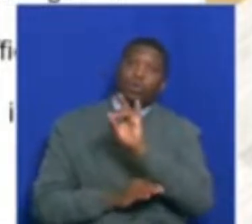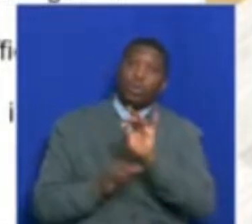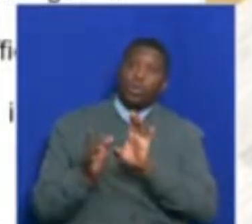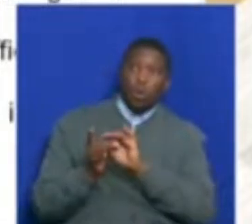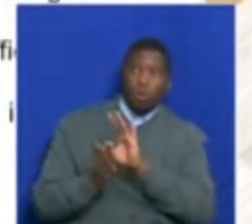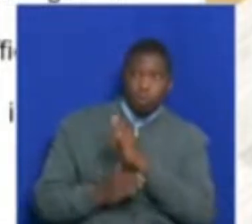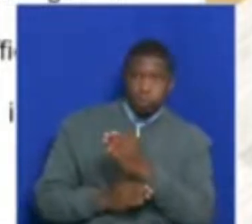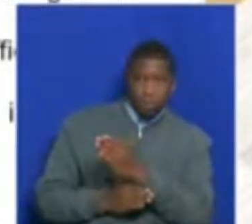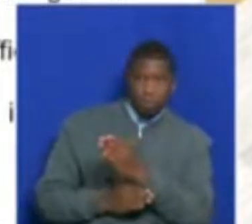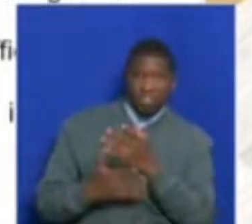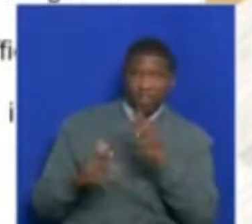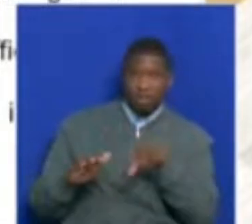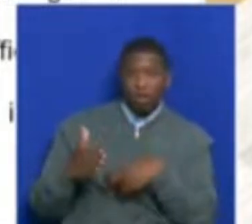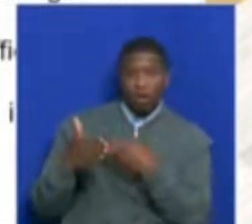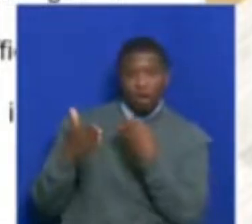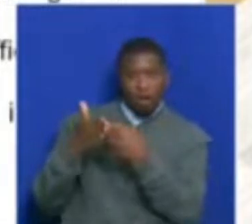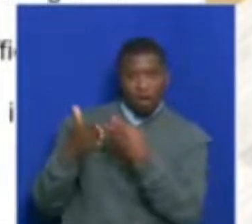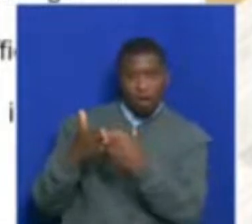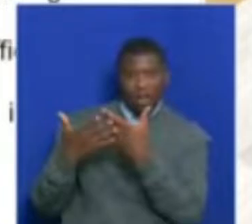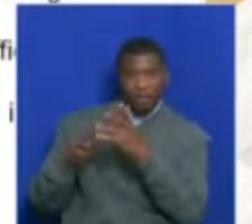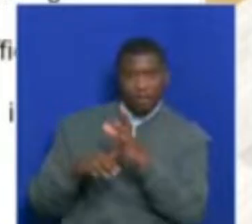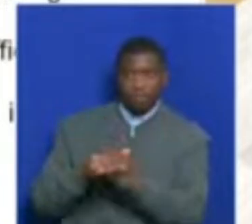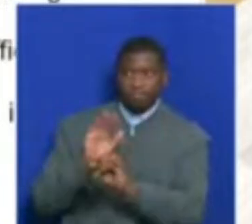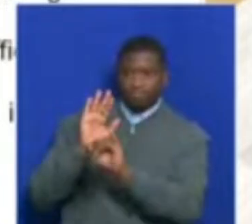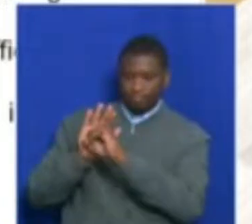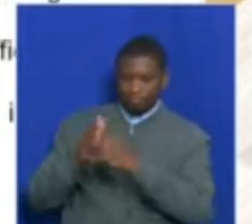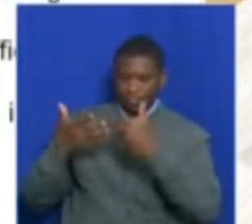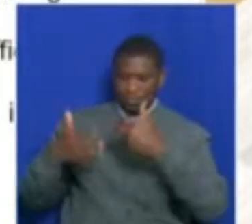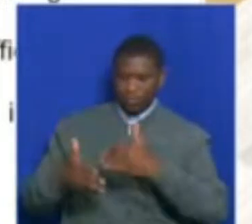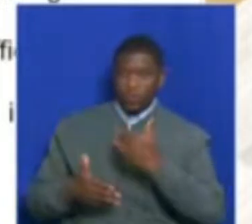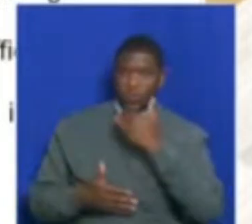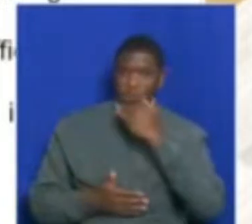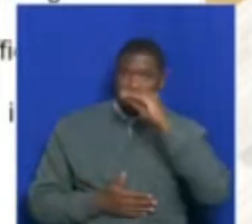allegedly identified themselves as police officers.